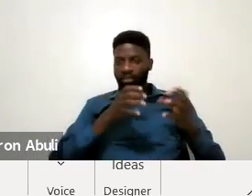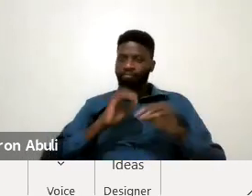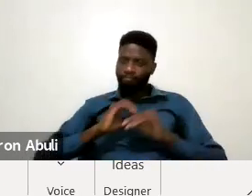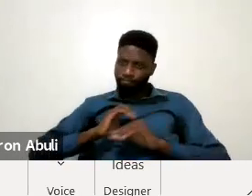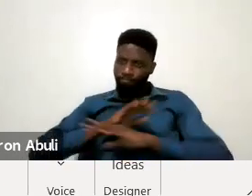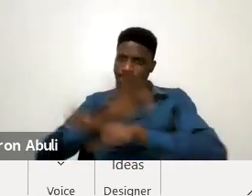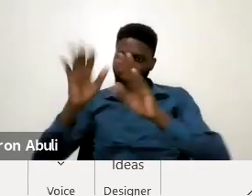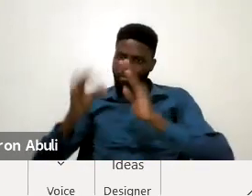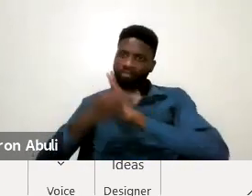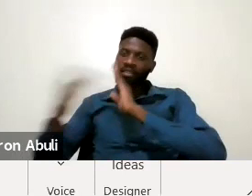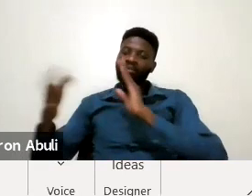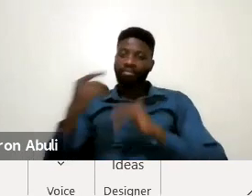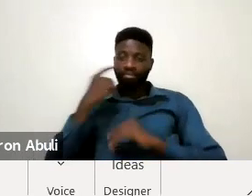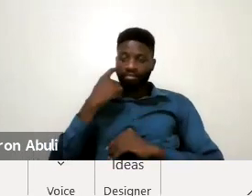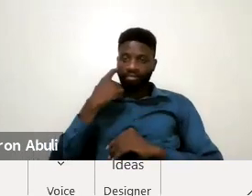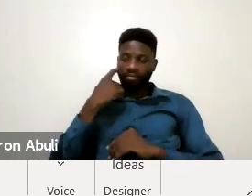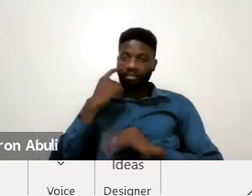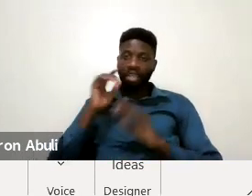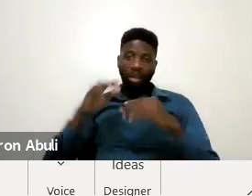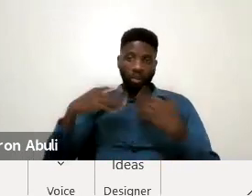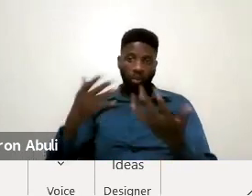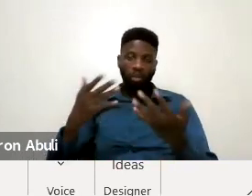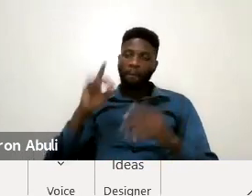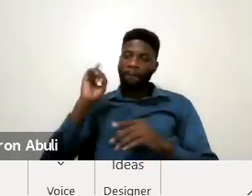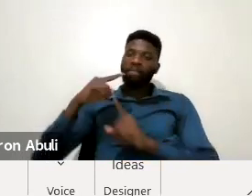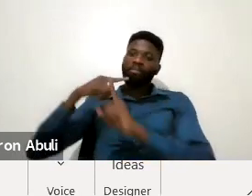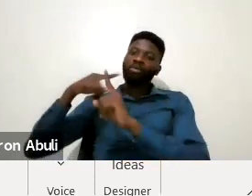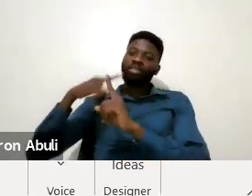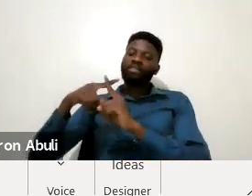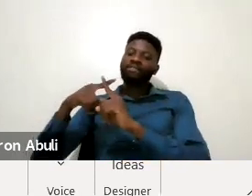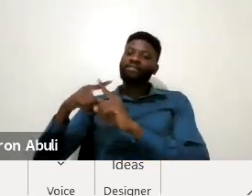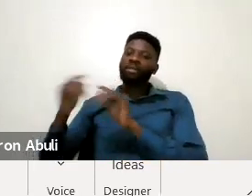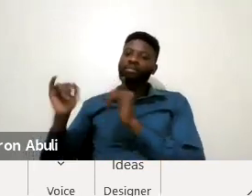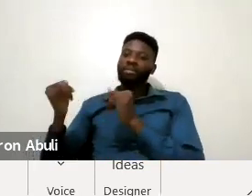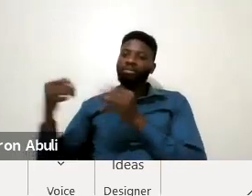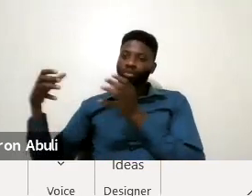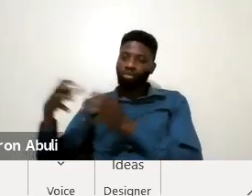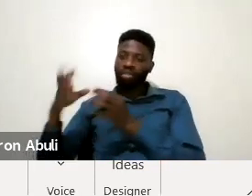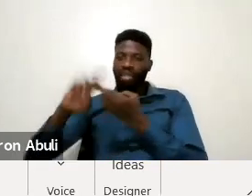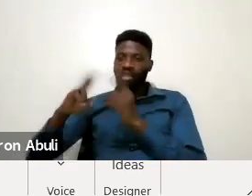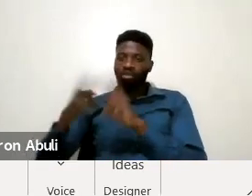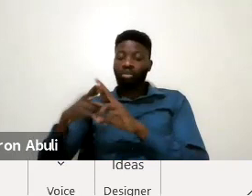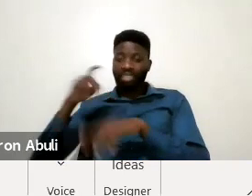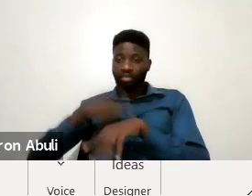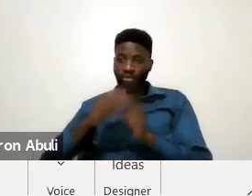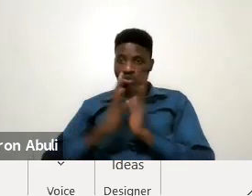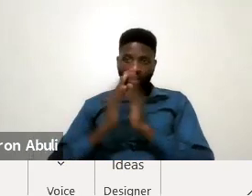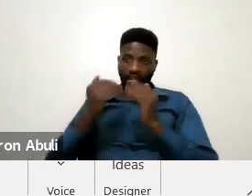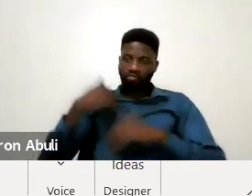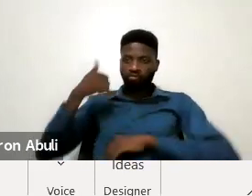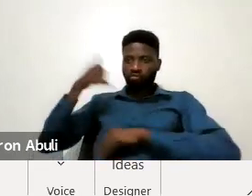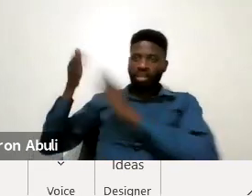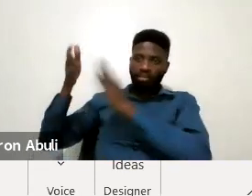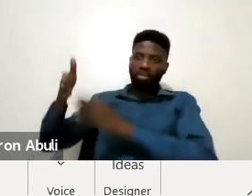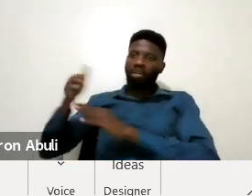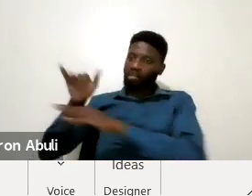it? You influence it by having positive media relations, so that when you have a story, then you can be able to get this journalist and tell him, oh, I have a story. Can